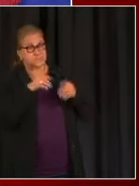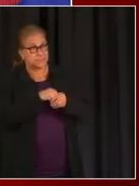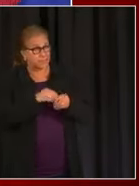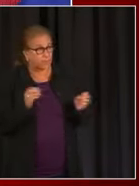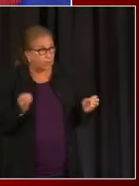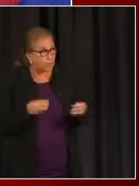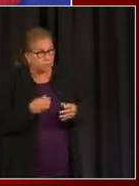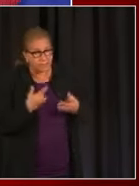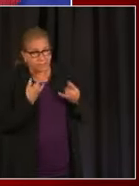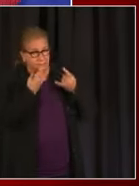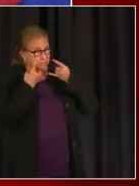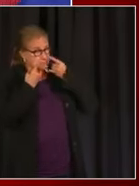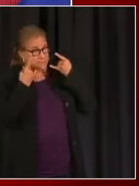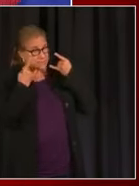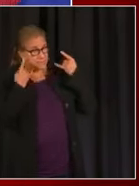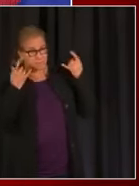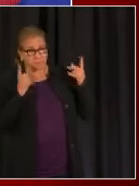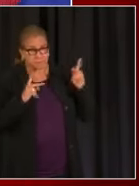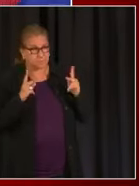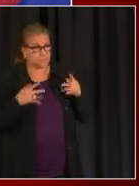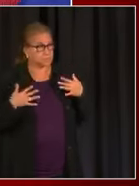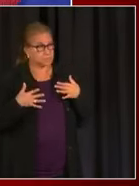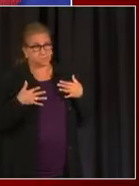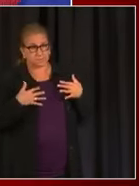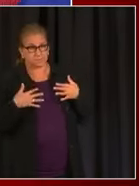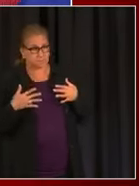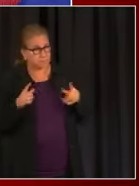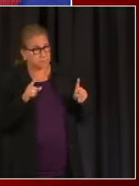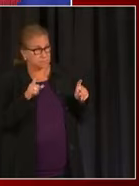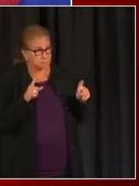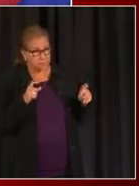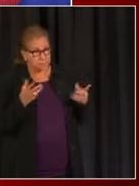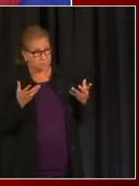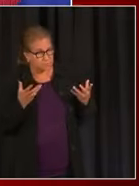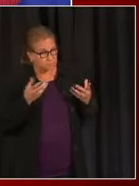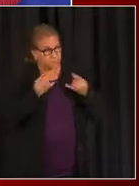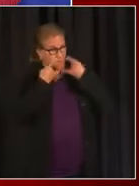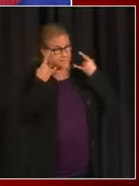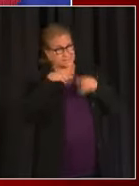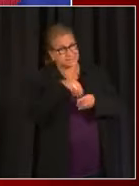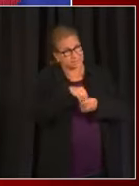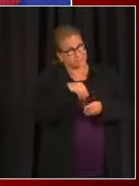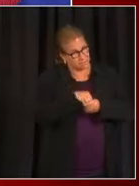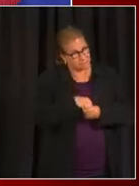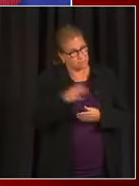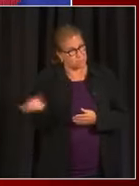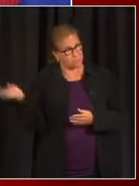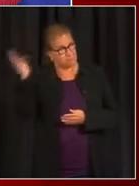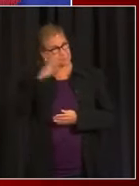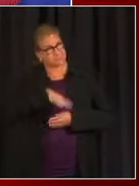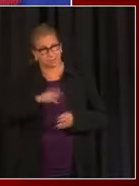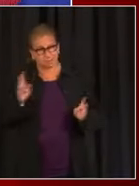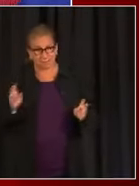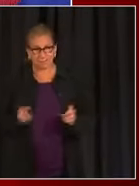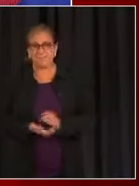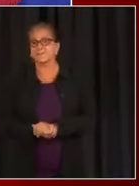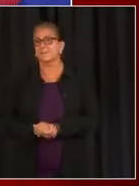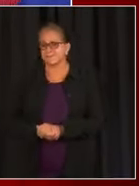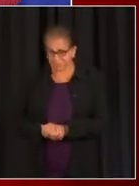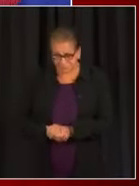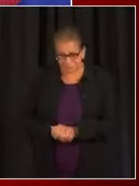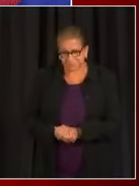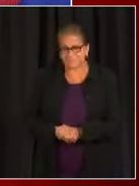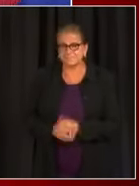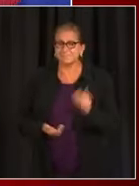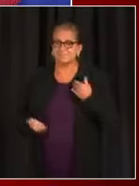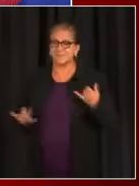downtown. Do you fear that this will have any effect on that if people are told they have to sit in a mask in their office all day? We continue to tell